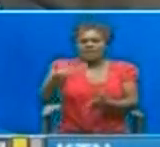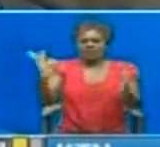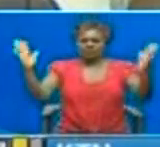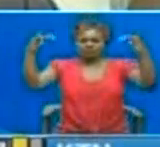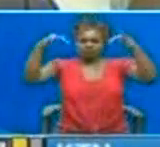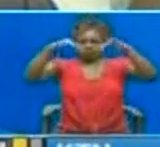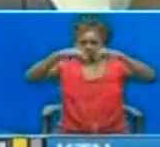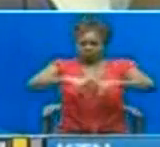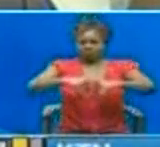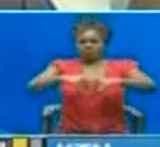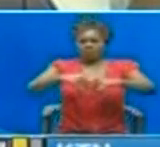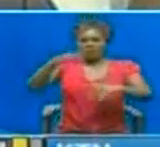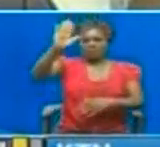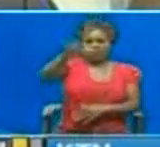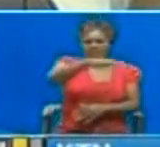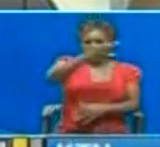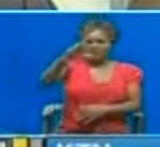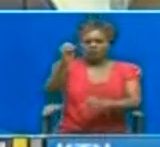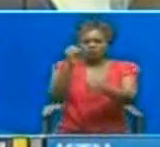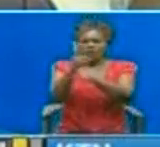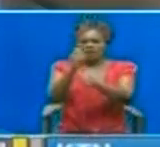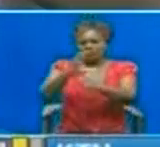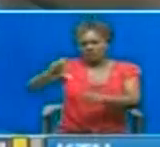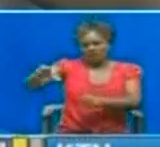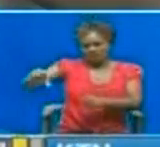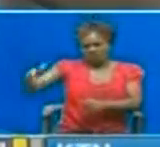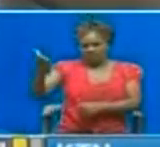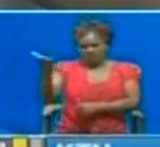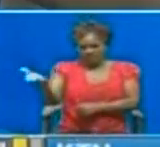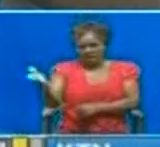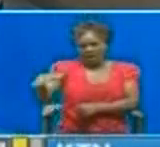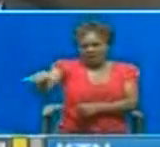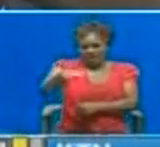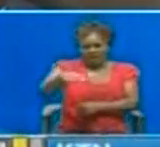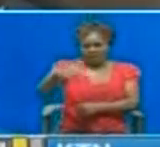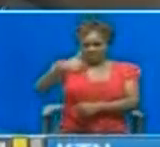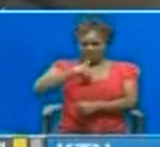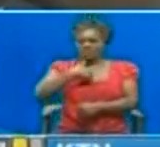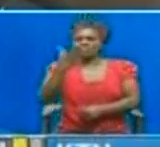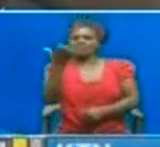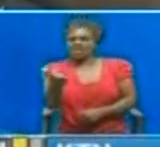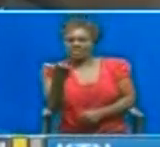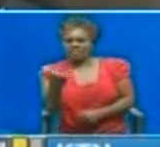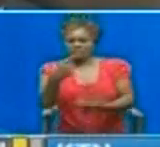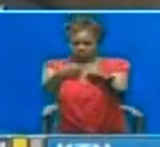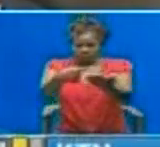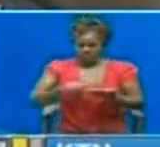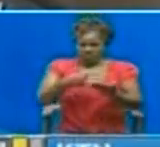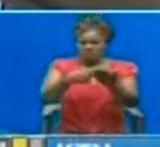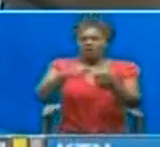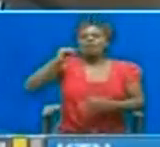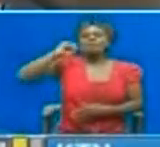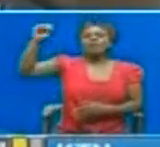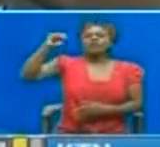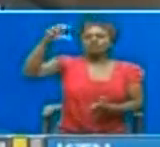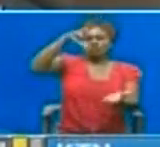of parliaments from 12 countries in the Great Lakes region. And one of those key issues we are going to discuss is the political